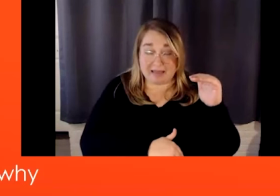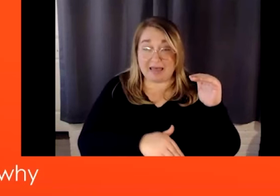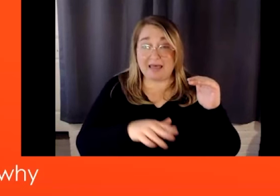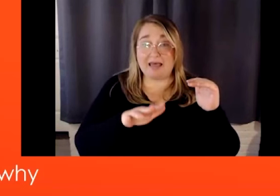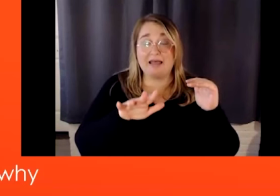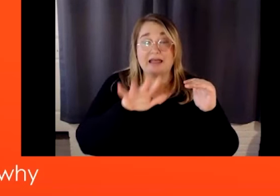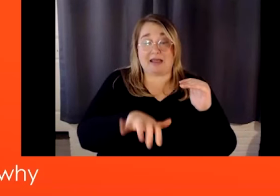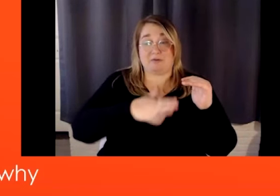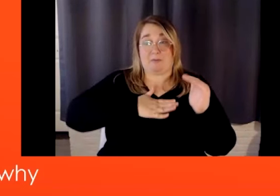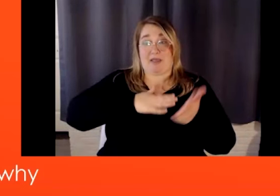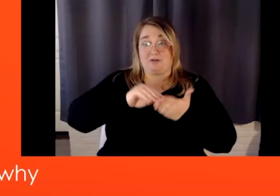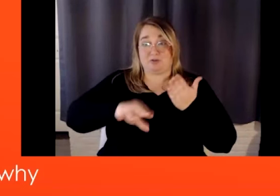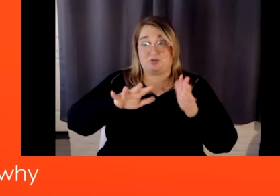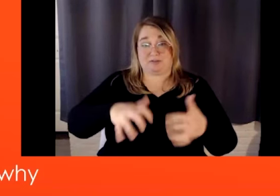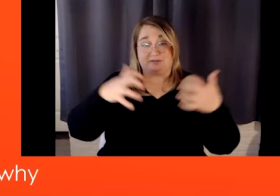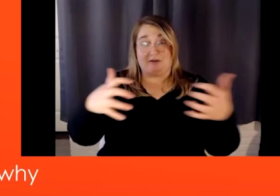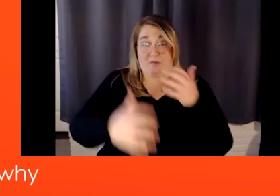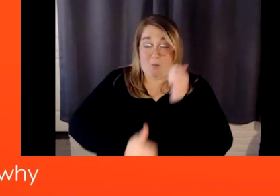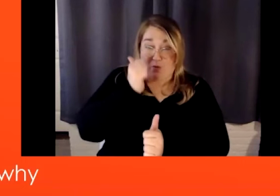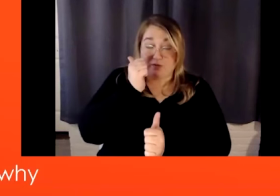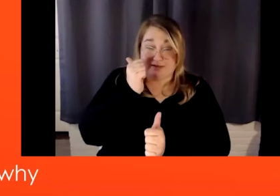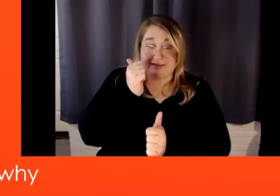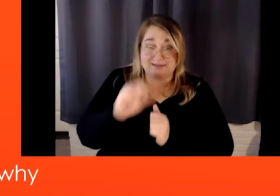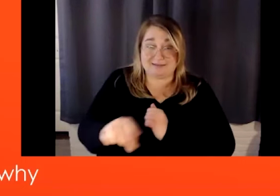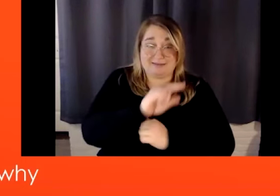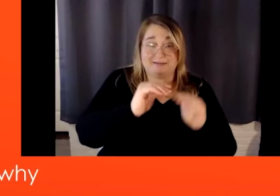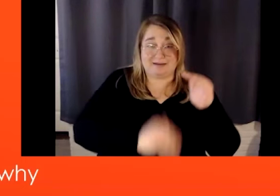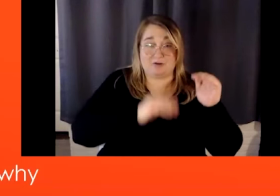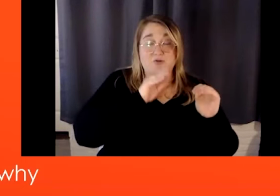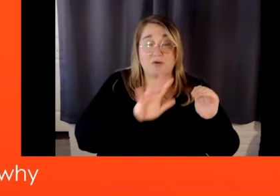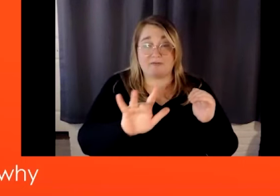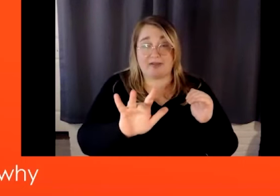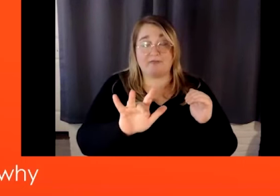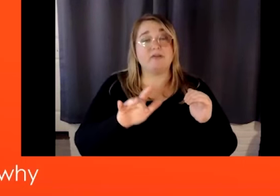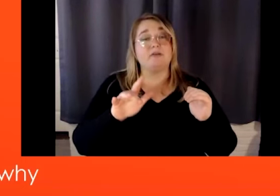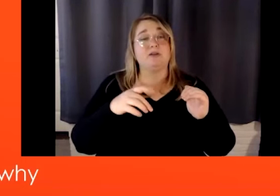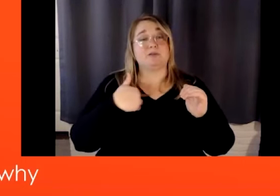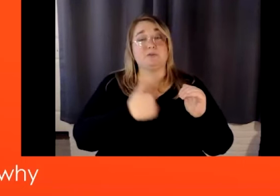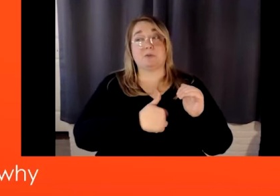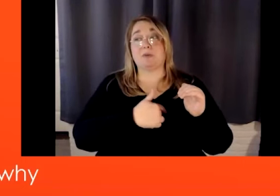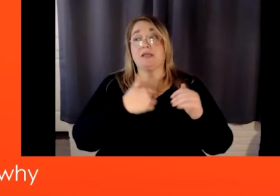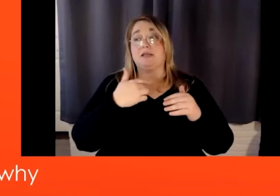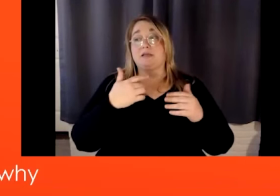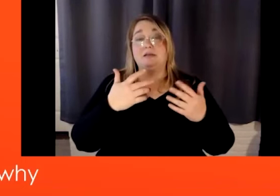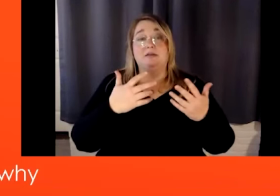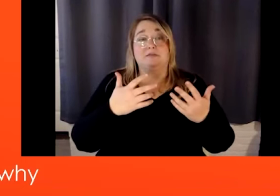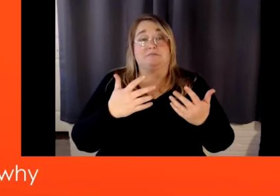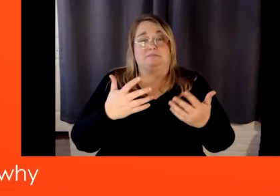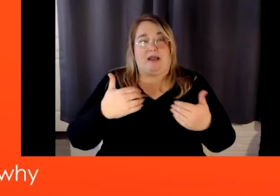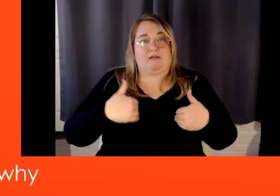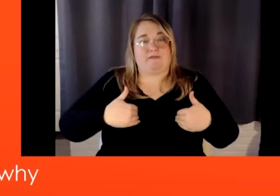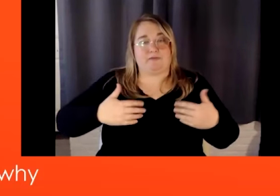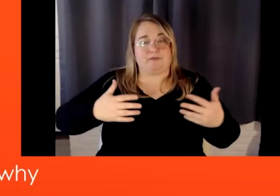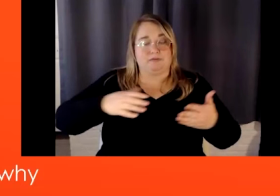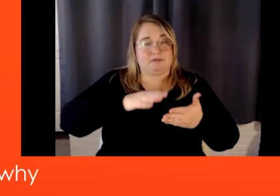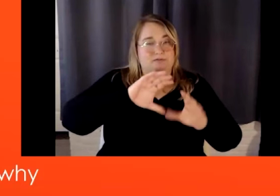right? So we end up with blended program, blended classrooms, a few adult learners